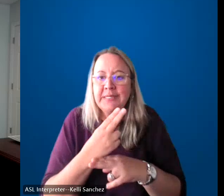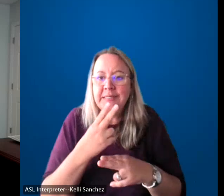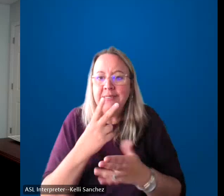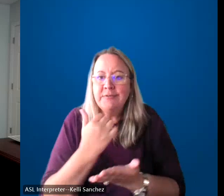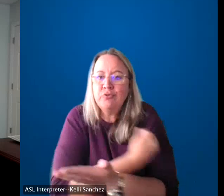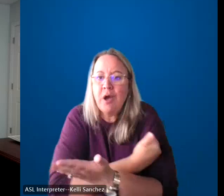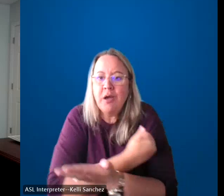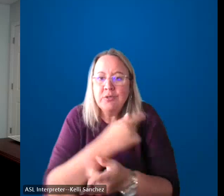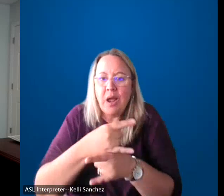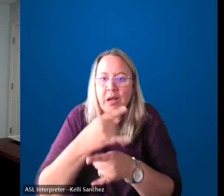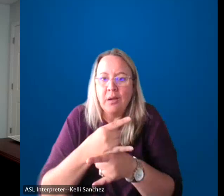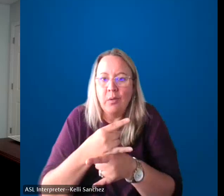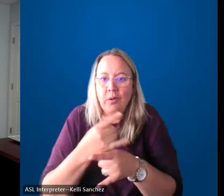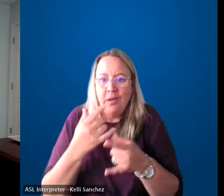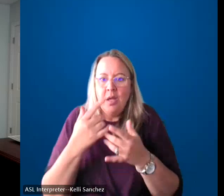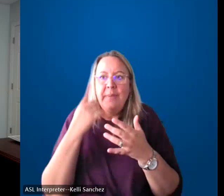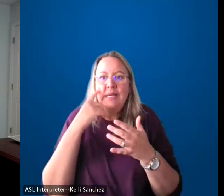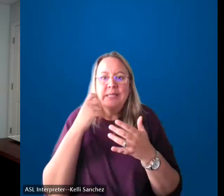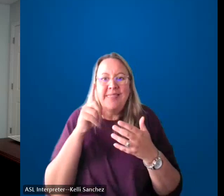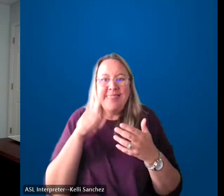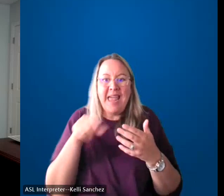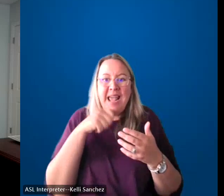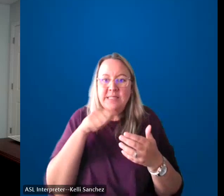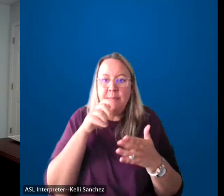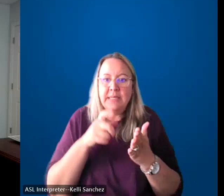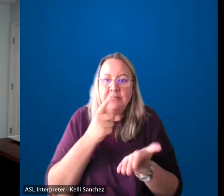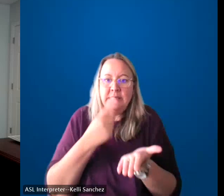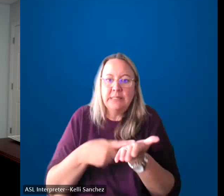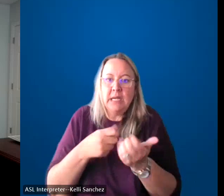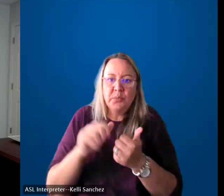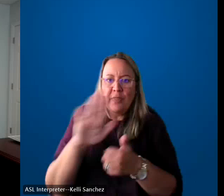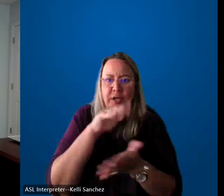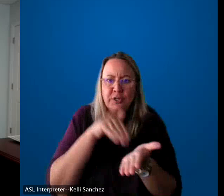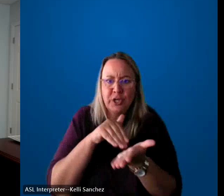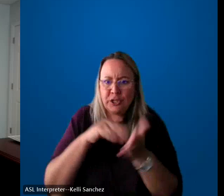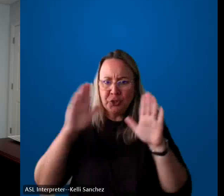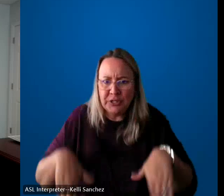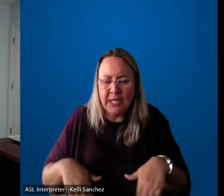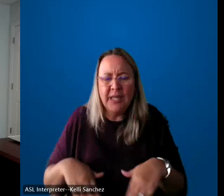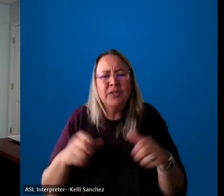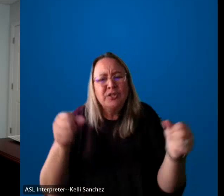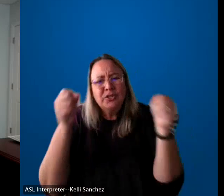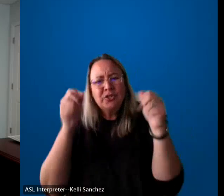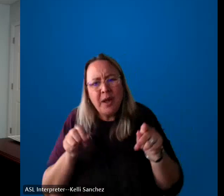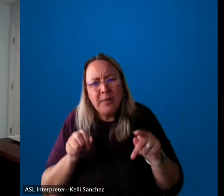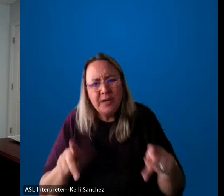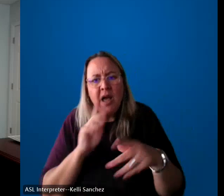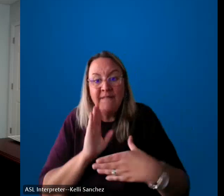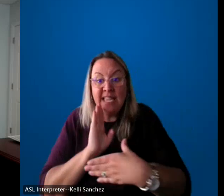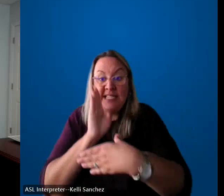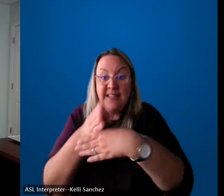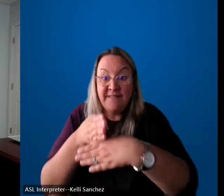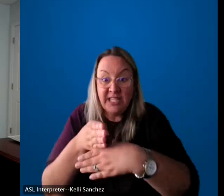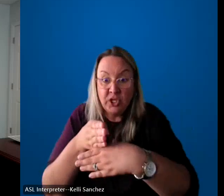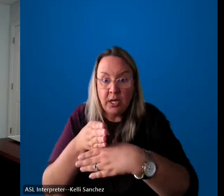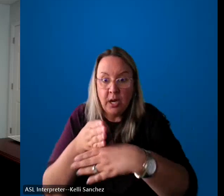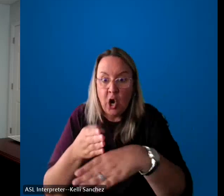been discussed with their primary care physician, right? Like there's like so many things, so many opportunities of intervention that can